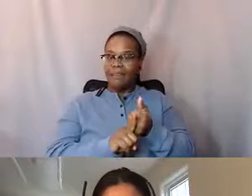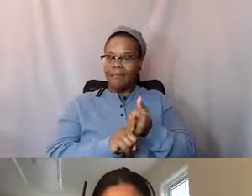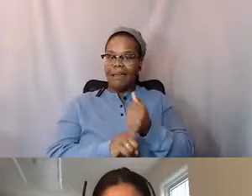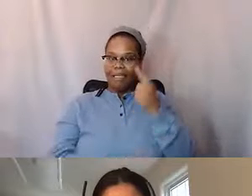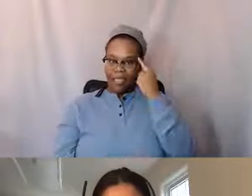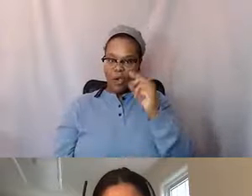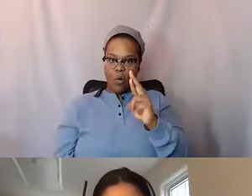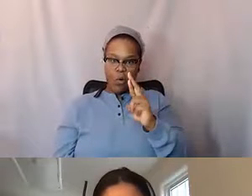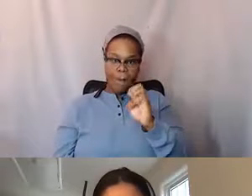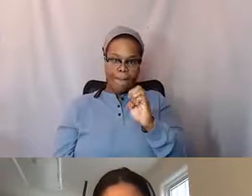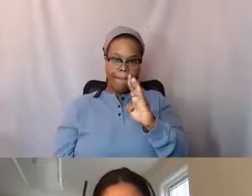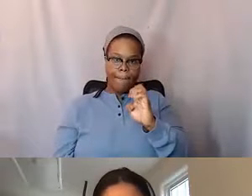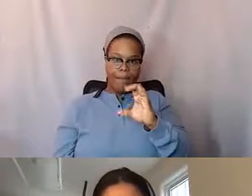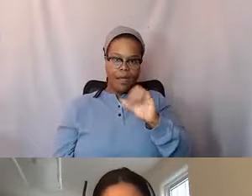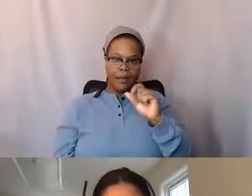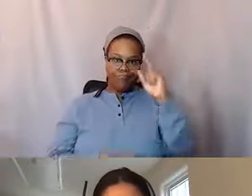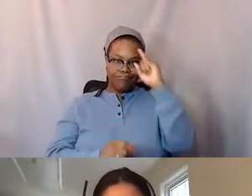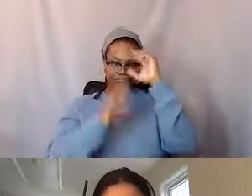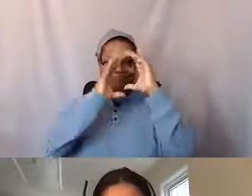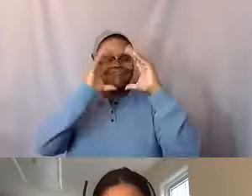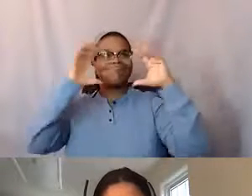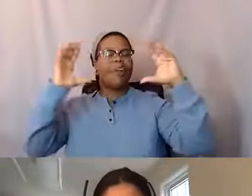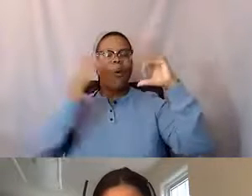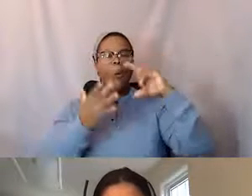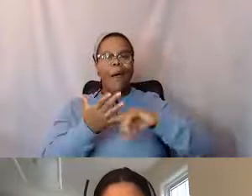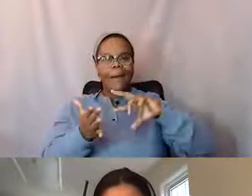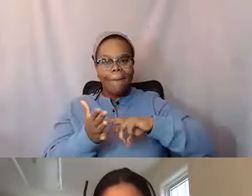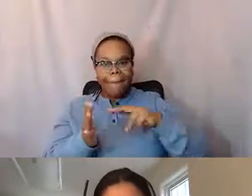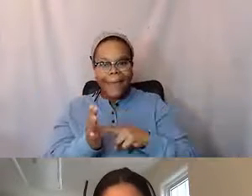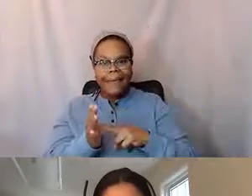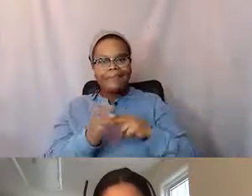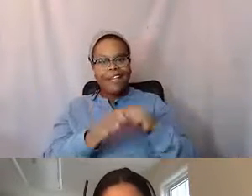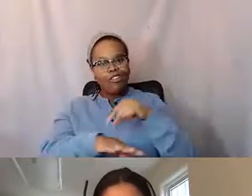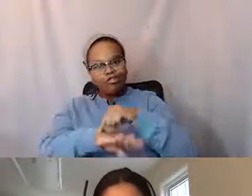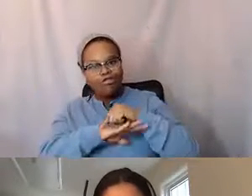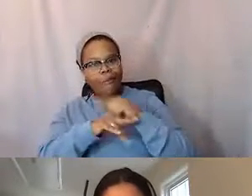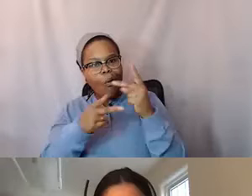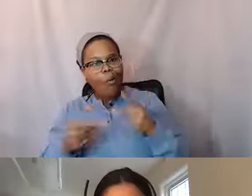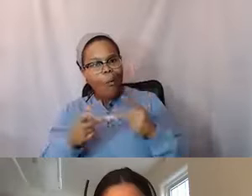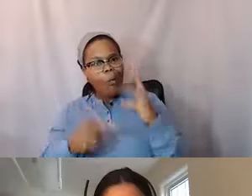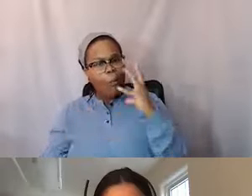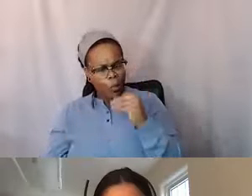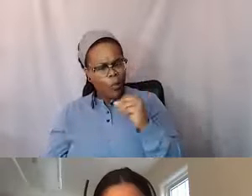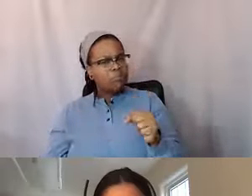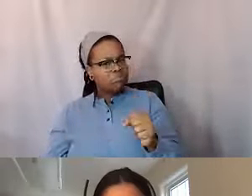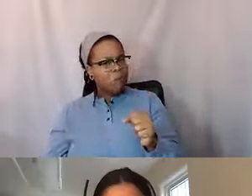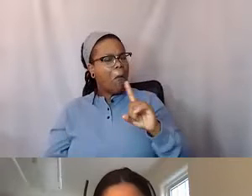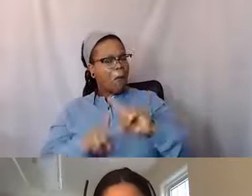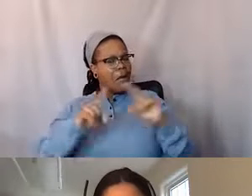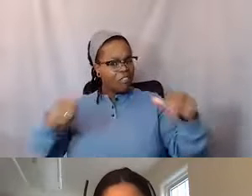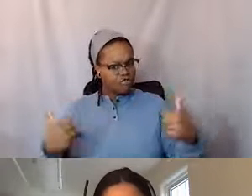good, picture of what Croatia is in terms of its geographical location and beauty, but also the challenges that you can